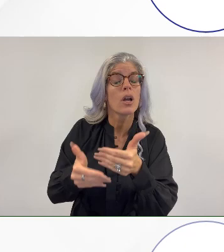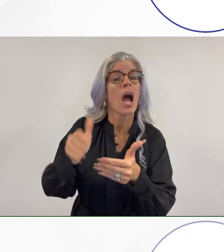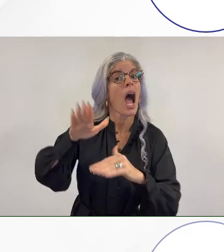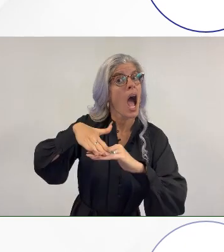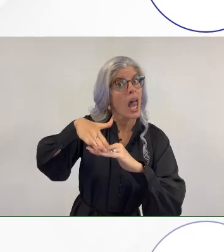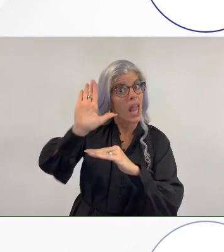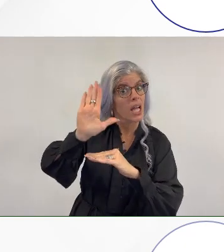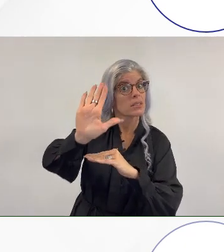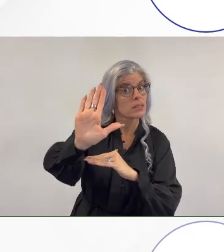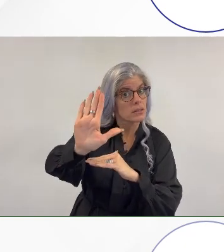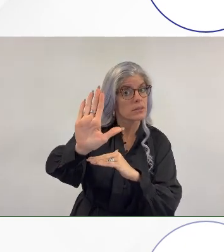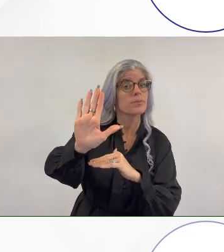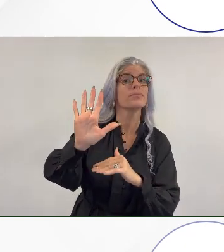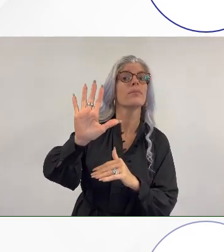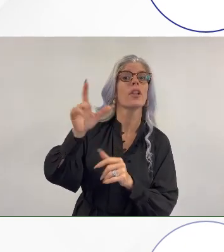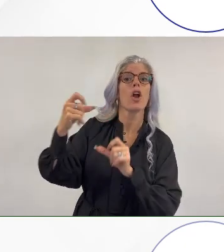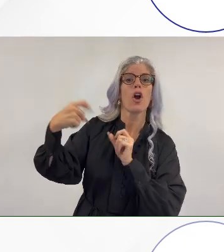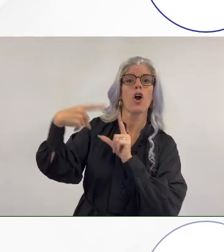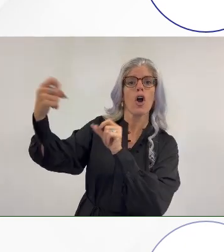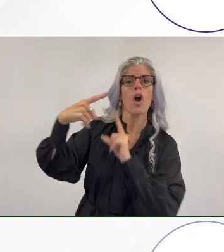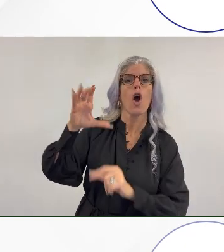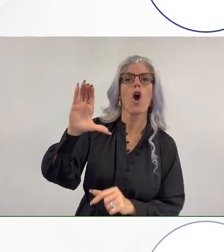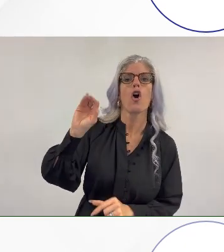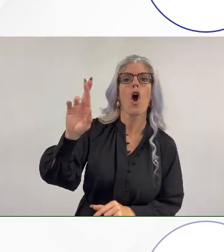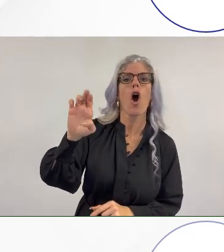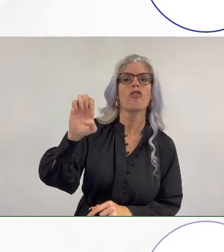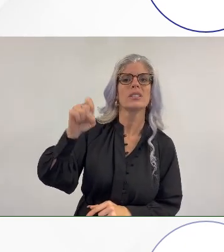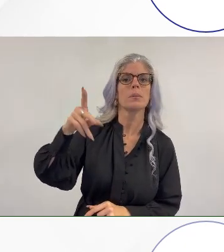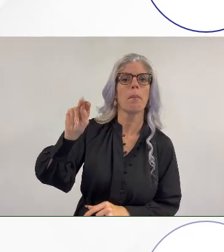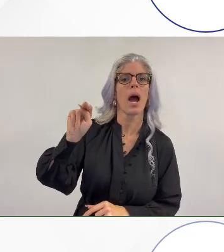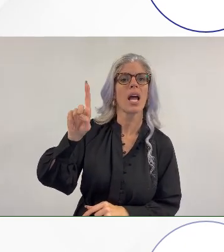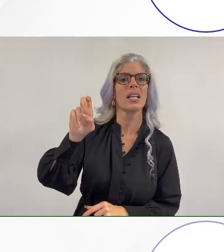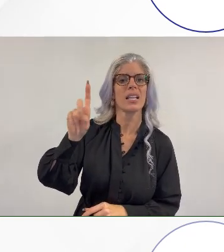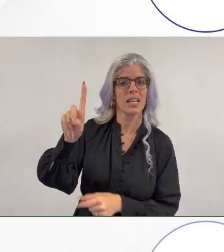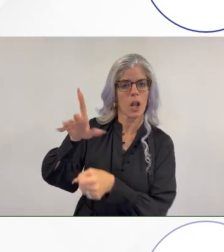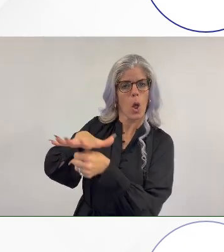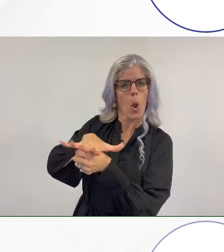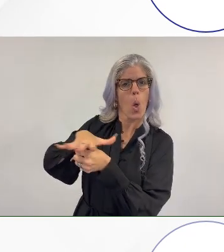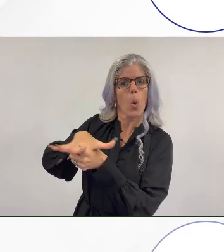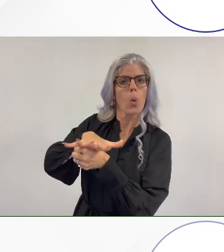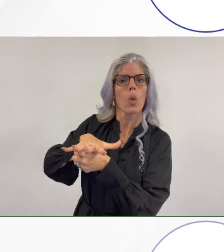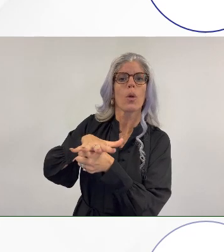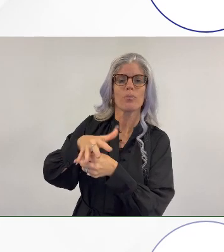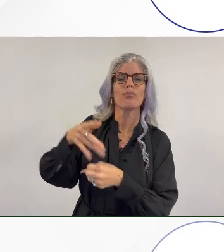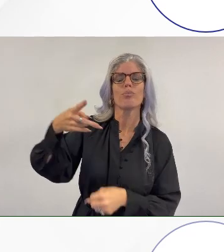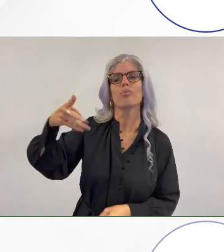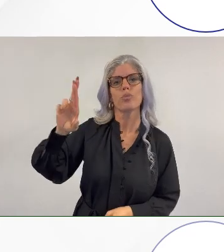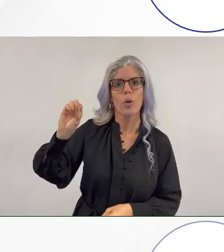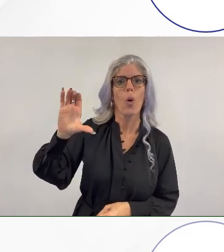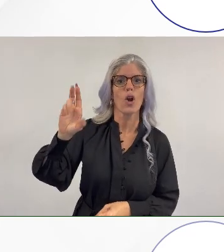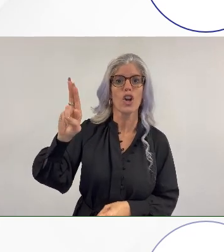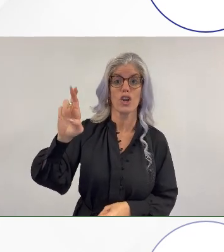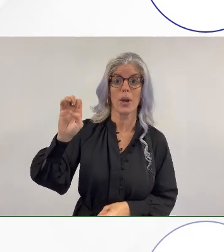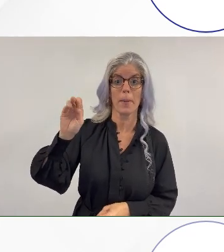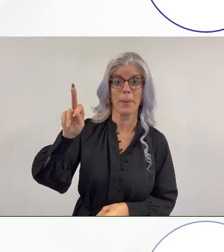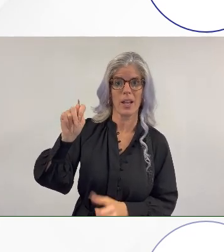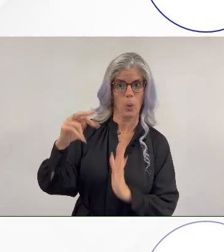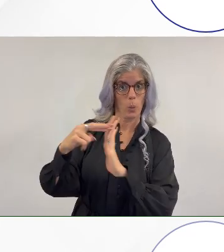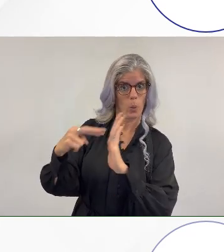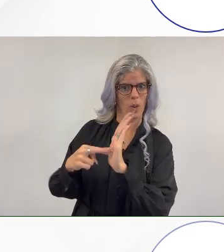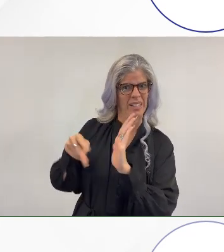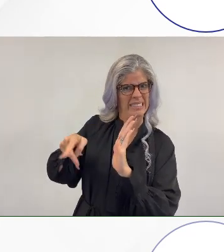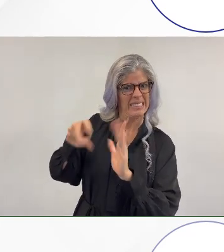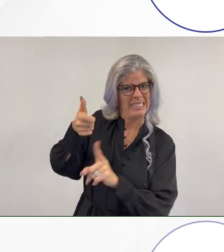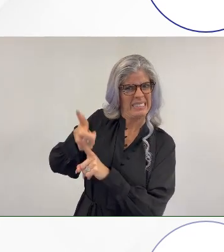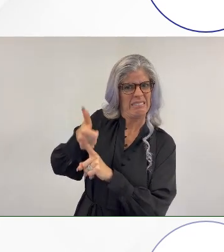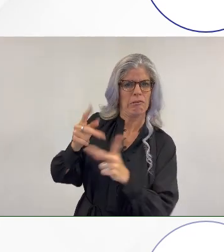Number 2, include FEMA's required clauses and provisions in contracts. Number 3, take the required 6 affirmative